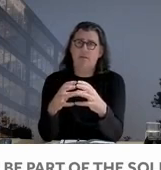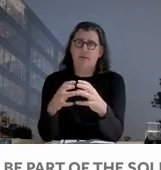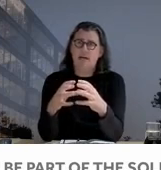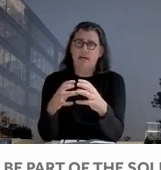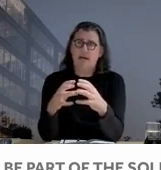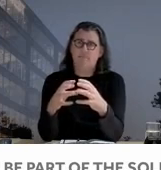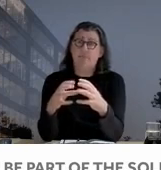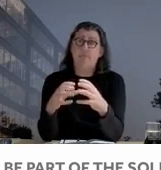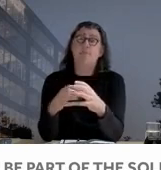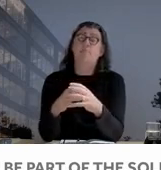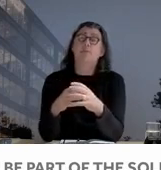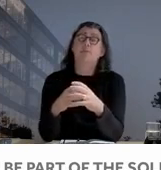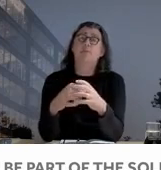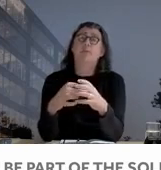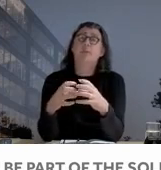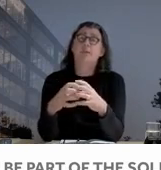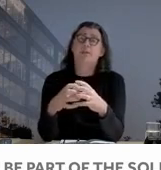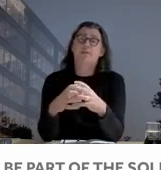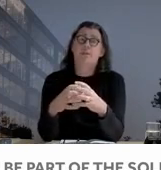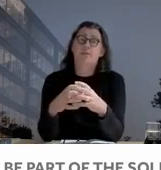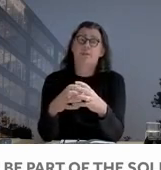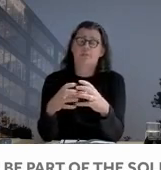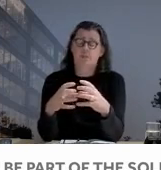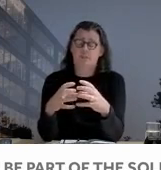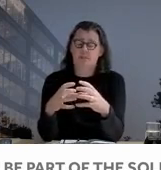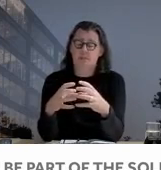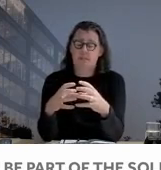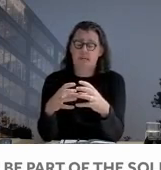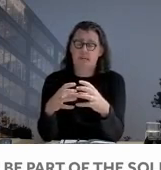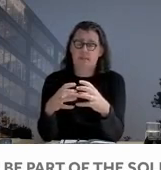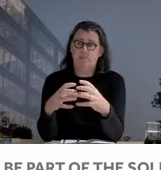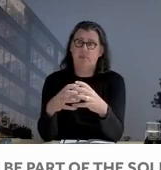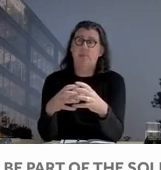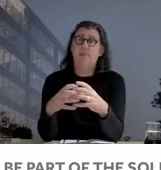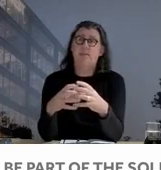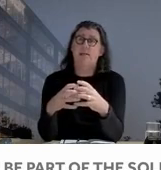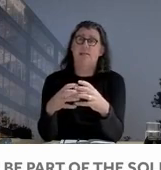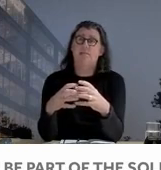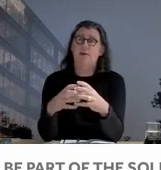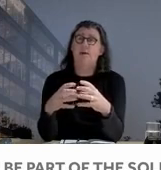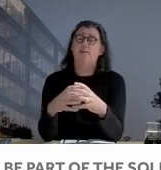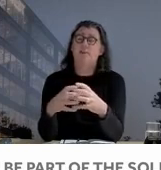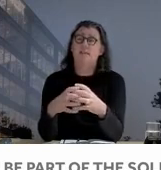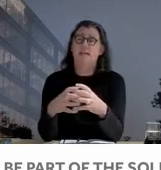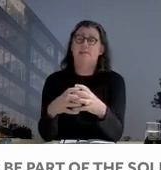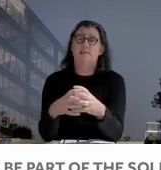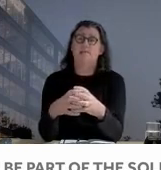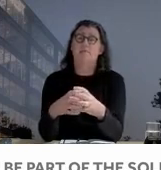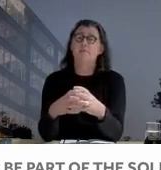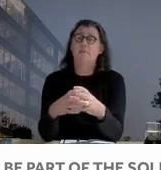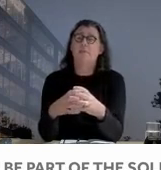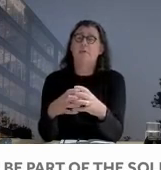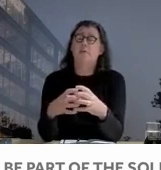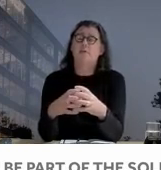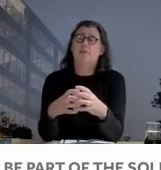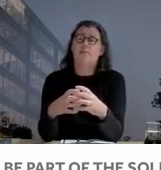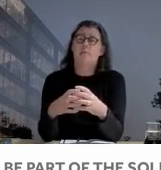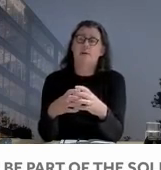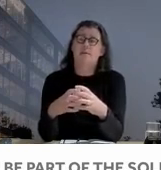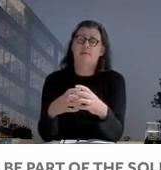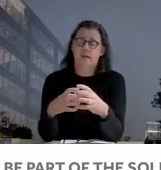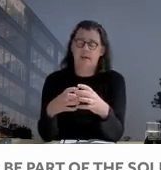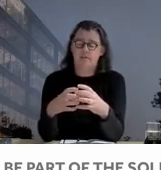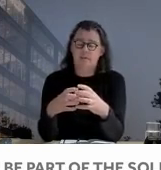of consumption in construction, which is to say that the building site is where everything gets consumed. All